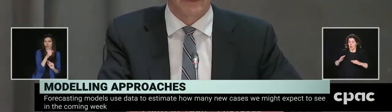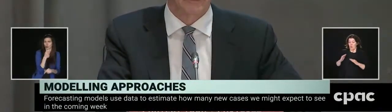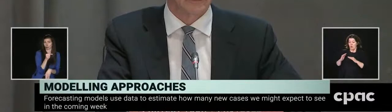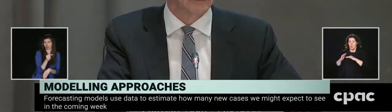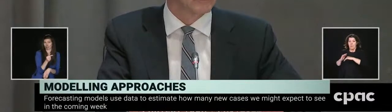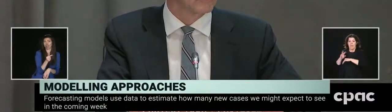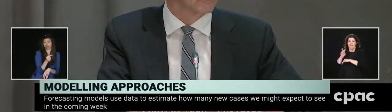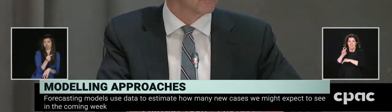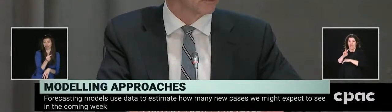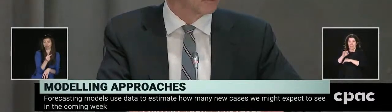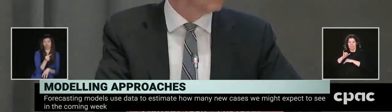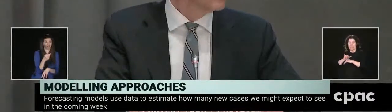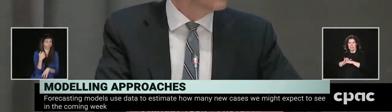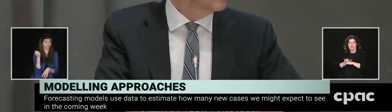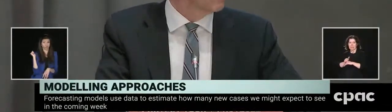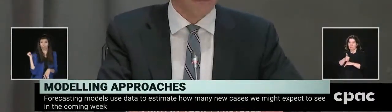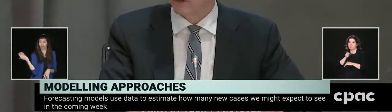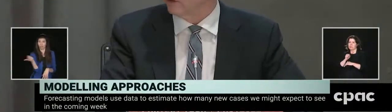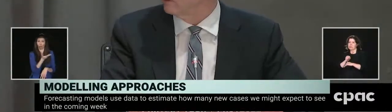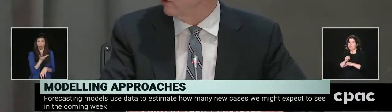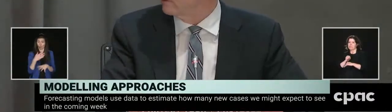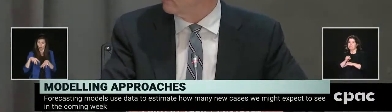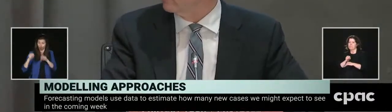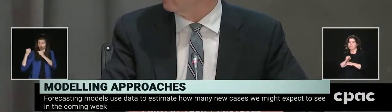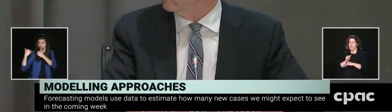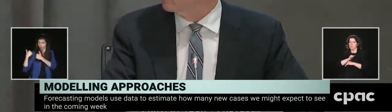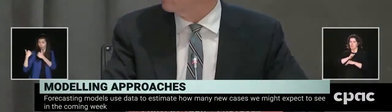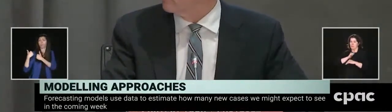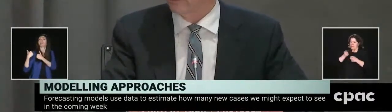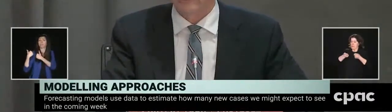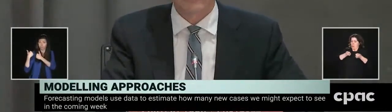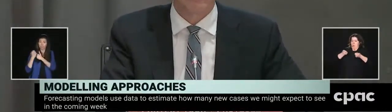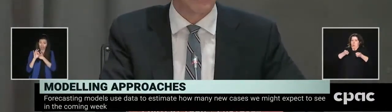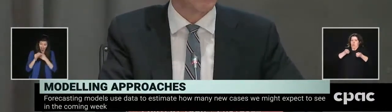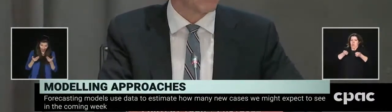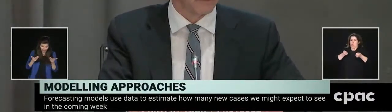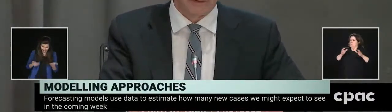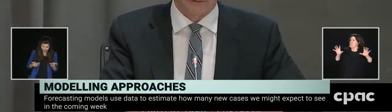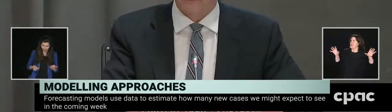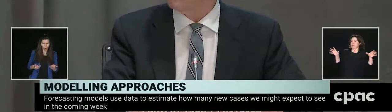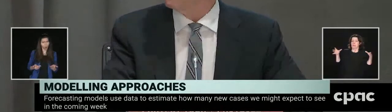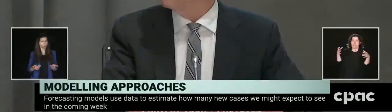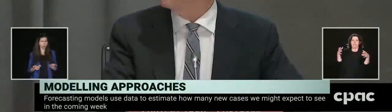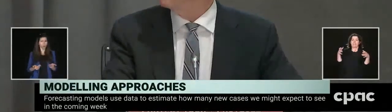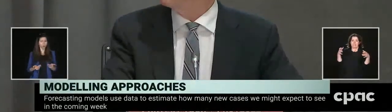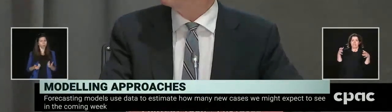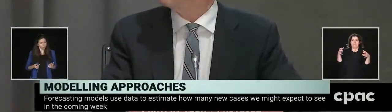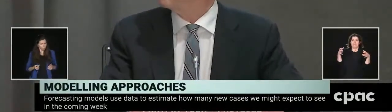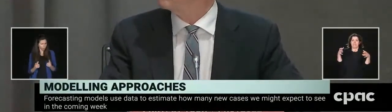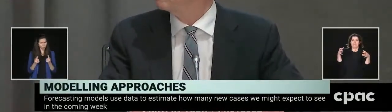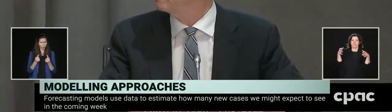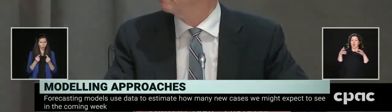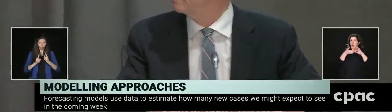taking collective action to ensure that we guide that future to the best possible outcome.